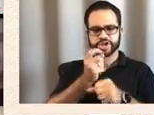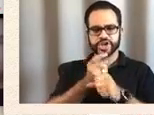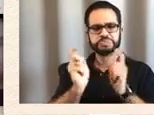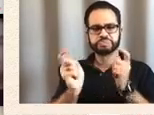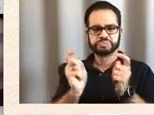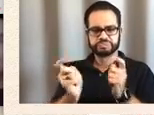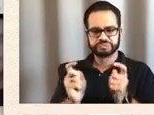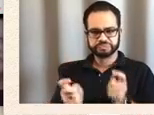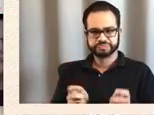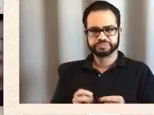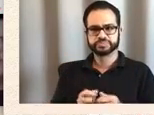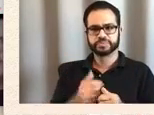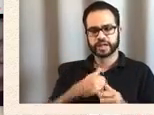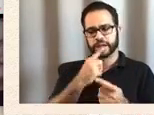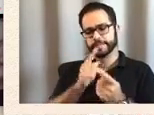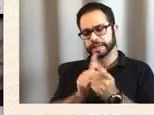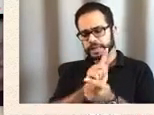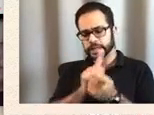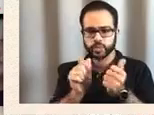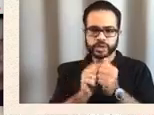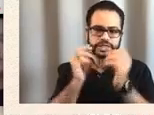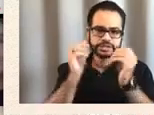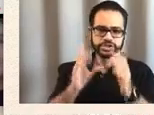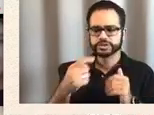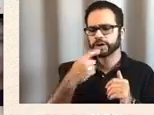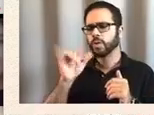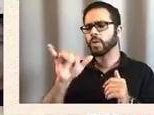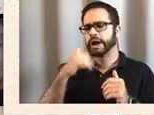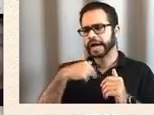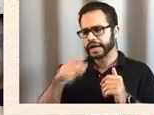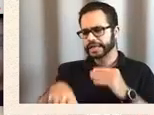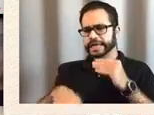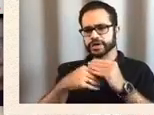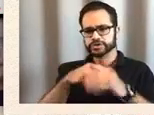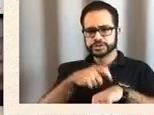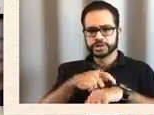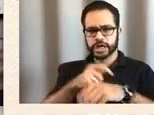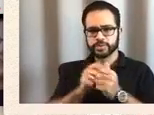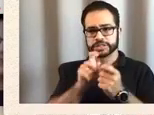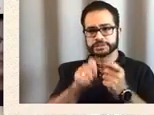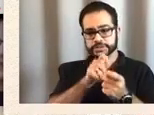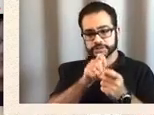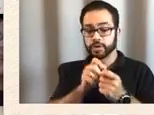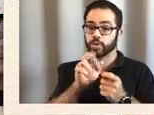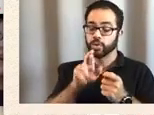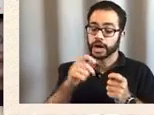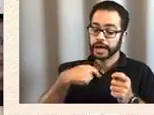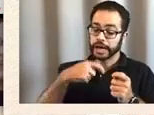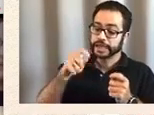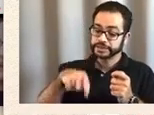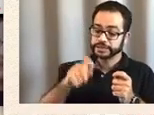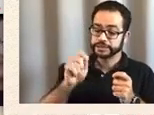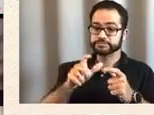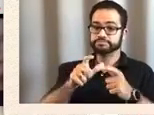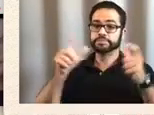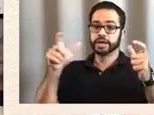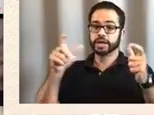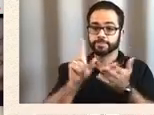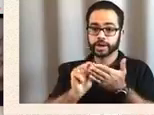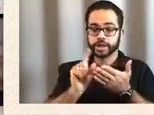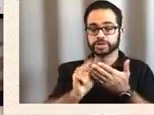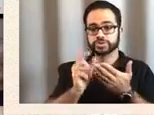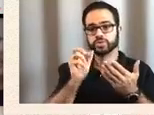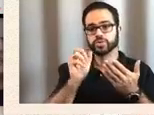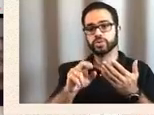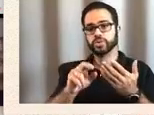As I met with teachers and said, oh, I'll need extra time on certain assignments, or I'm definitely going to need this in large print, or talking about different types of